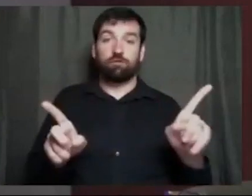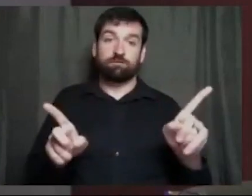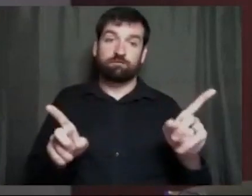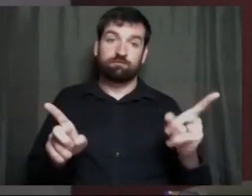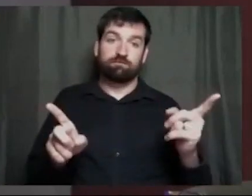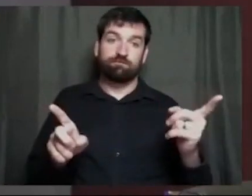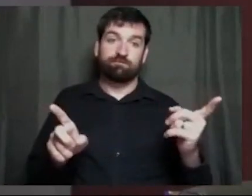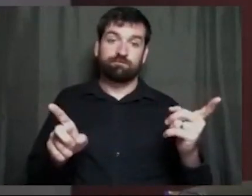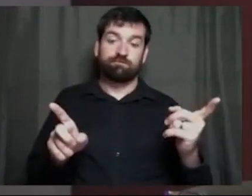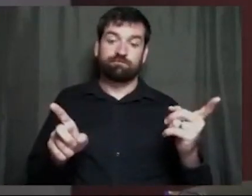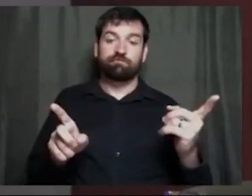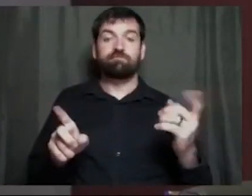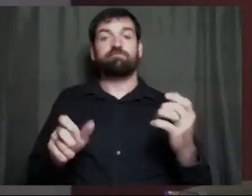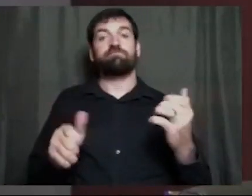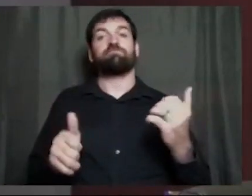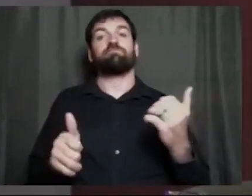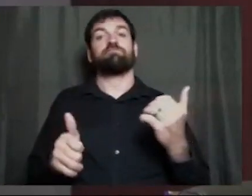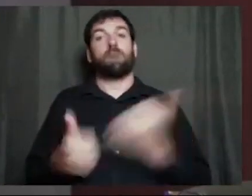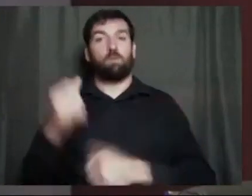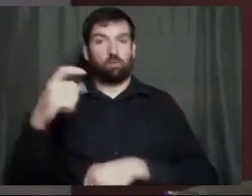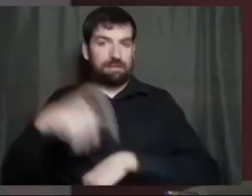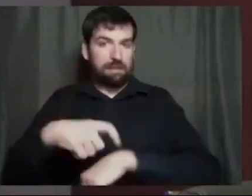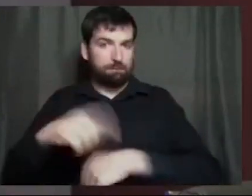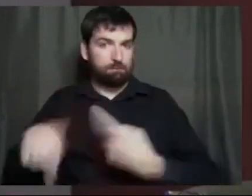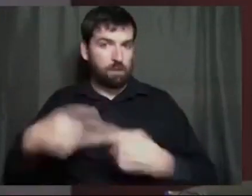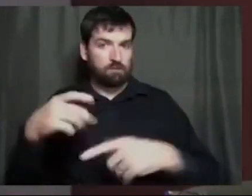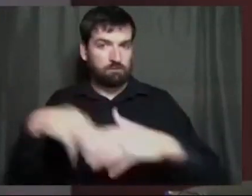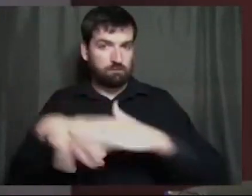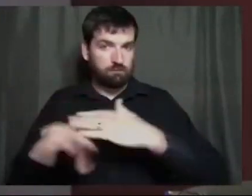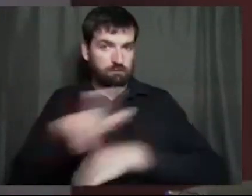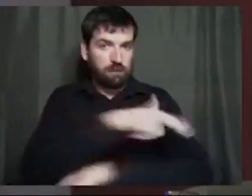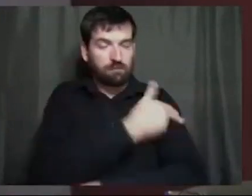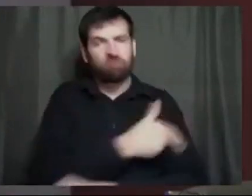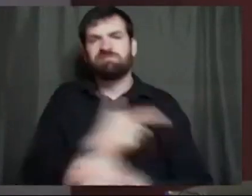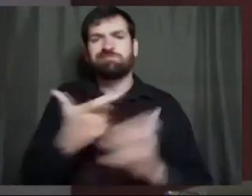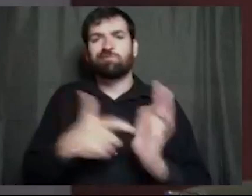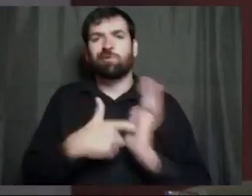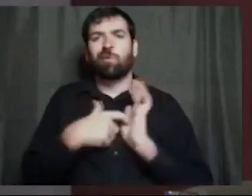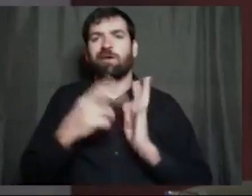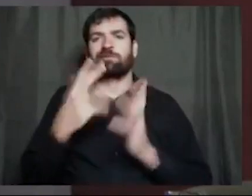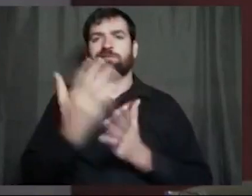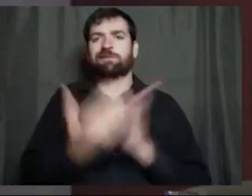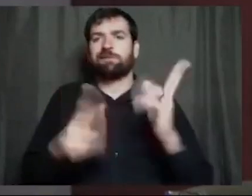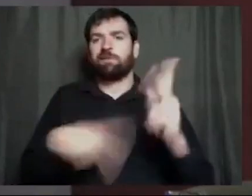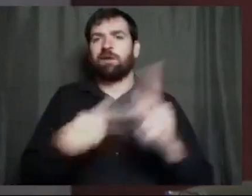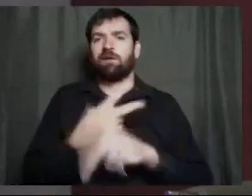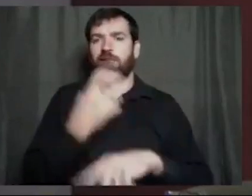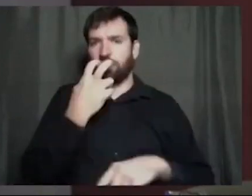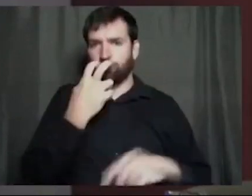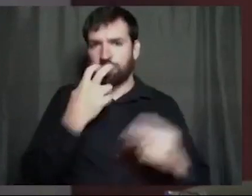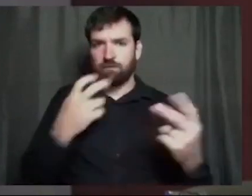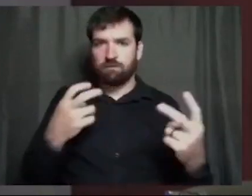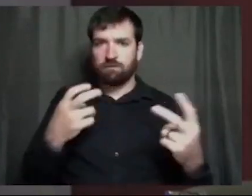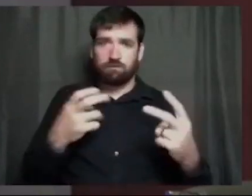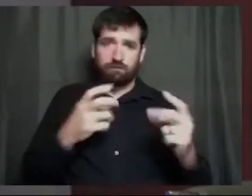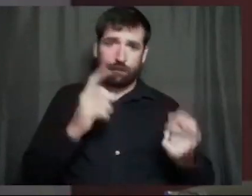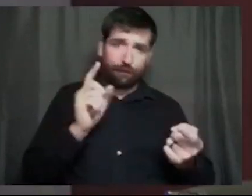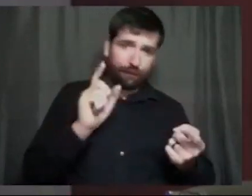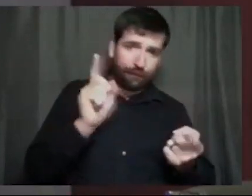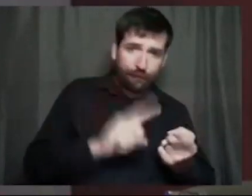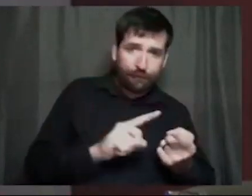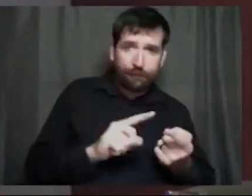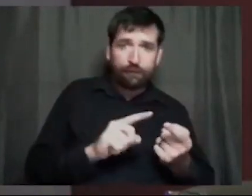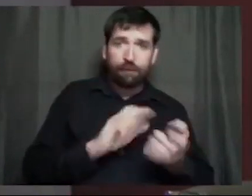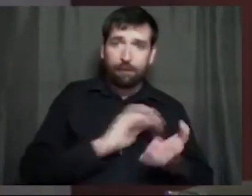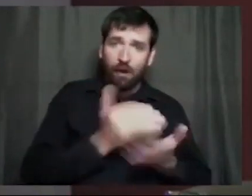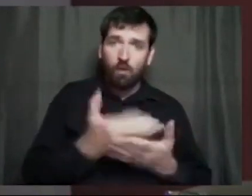most of the time when people are hospitalized, they require some sort of oxygen. It may be a low amount, or it may be high flow, or it might be